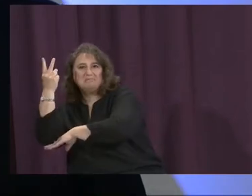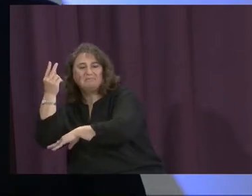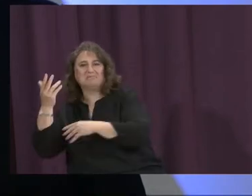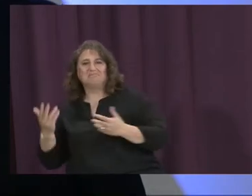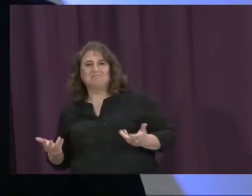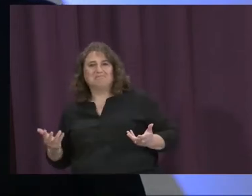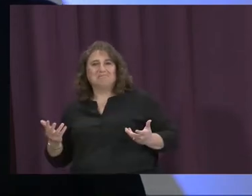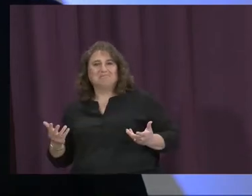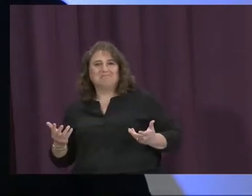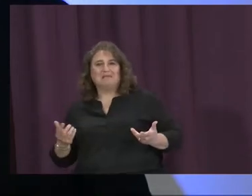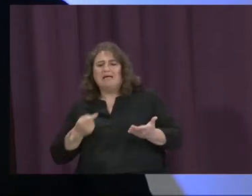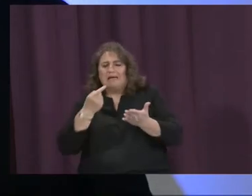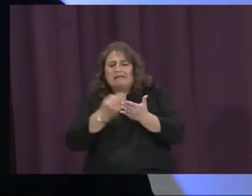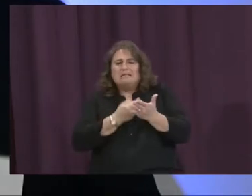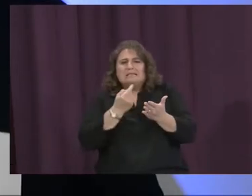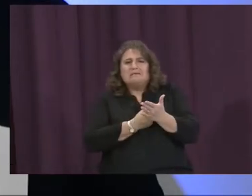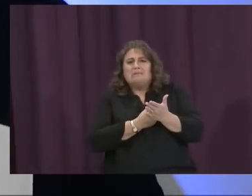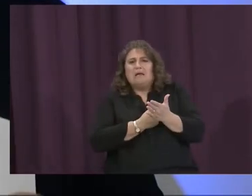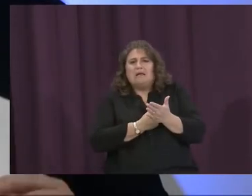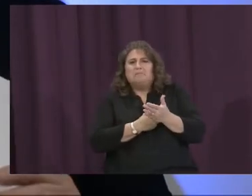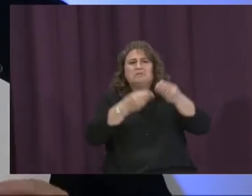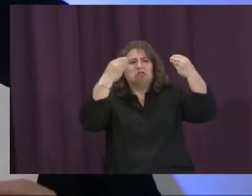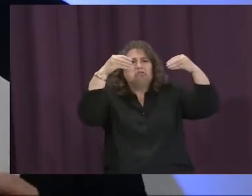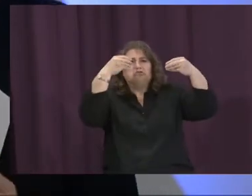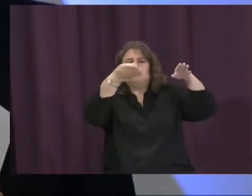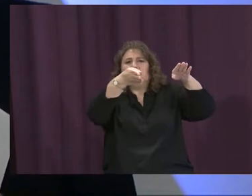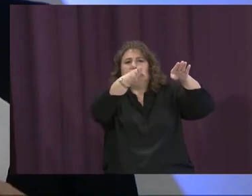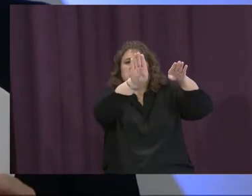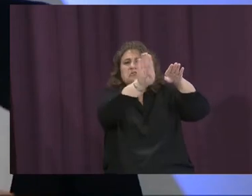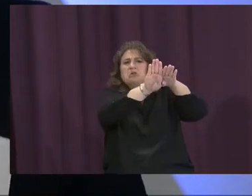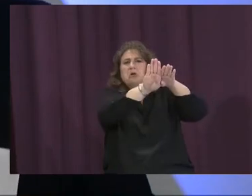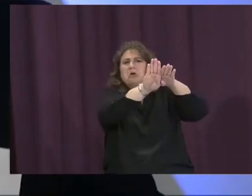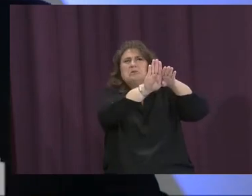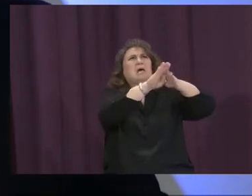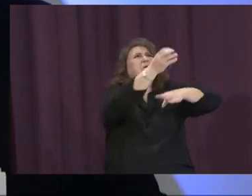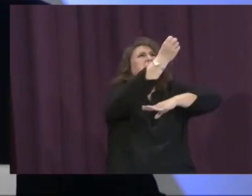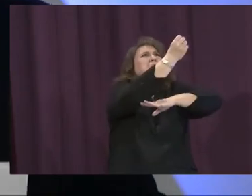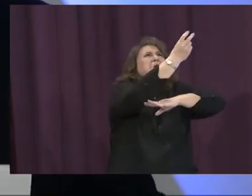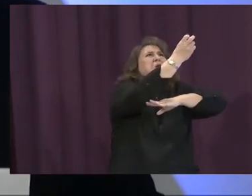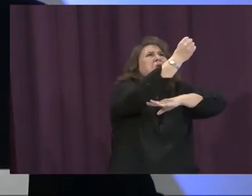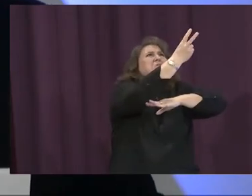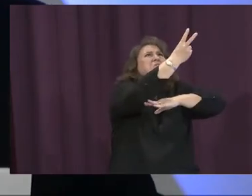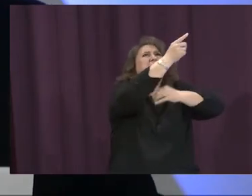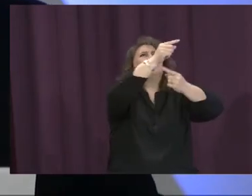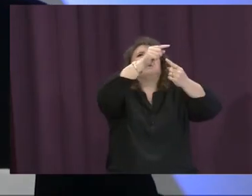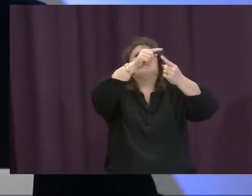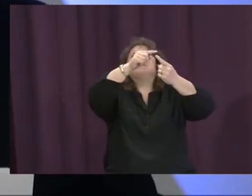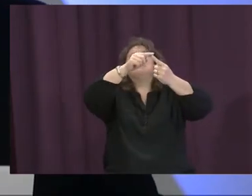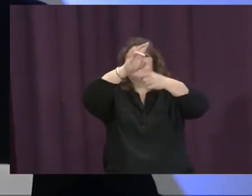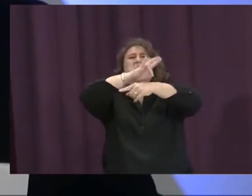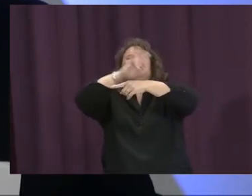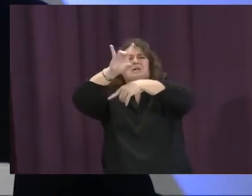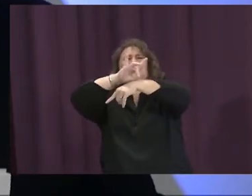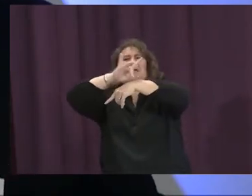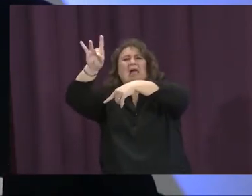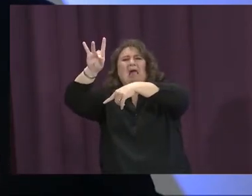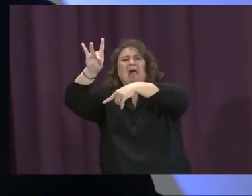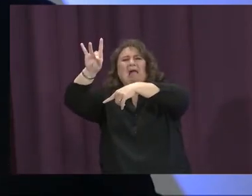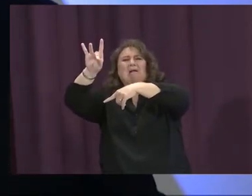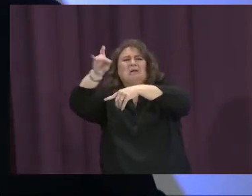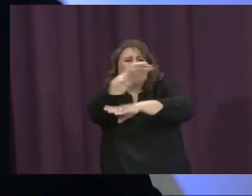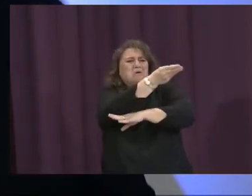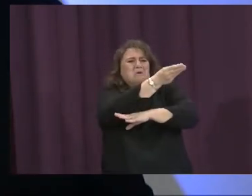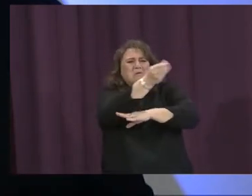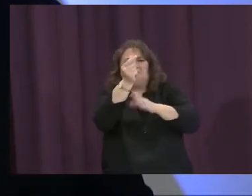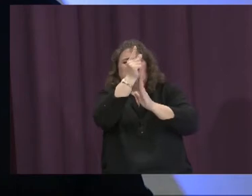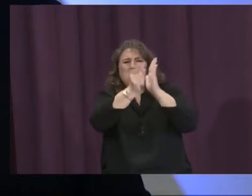everything closed down in like from, from like noon until like seven or eight o'clock at night. And then